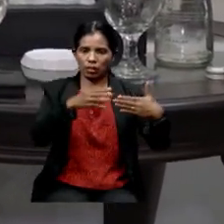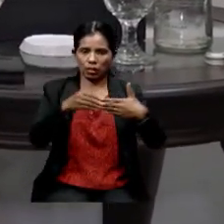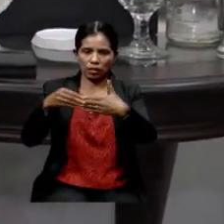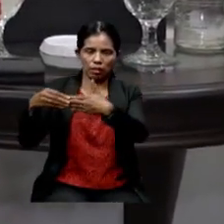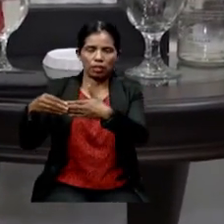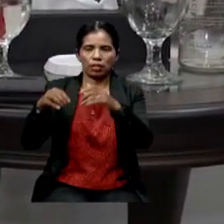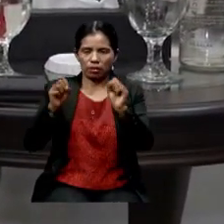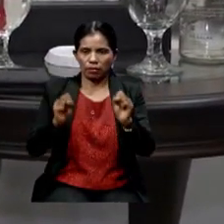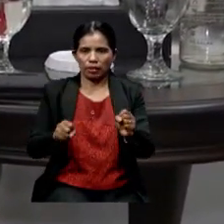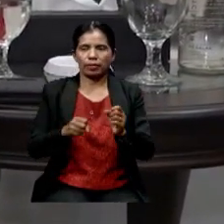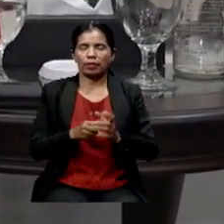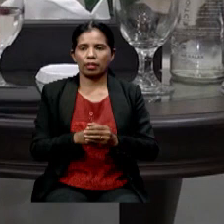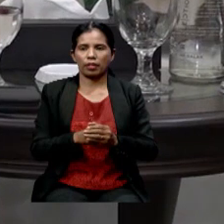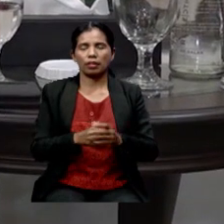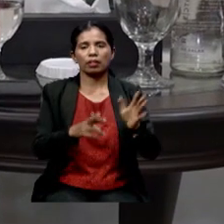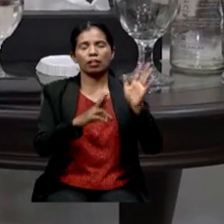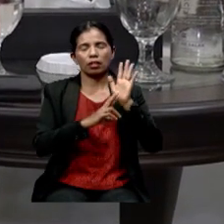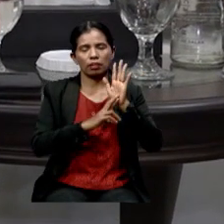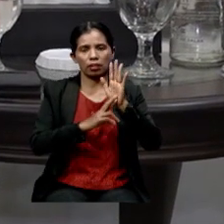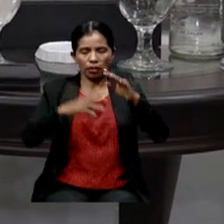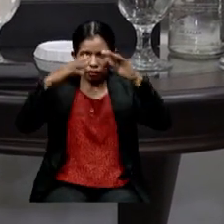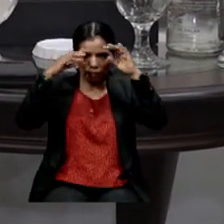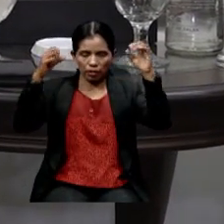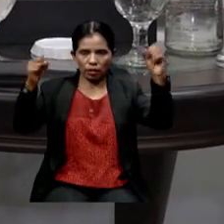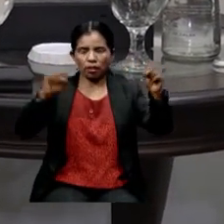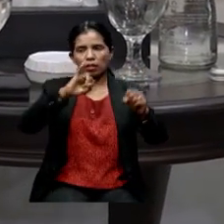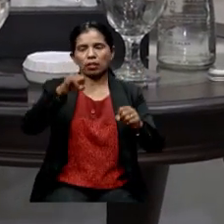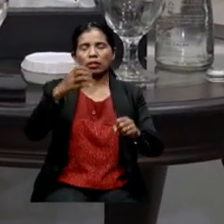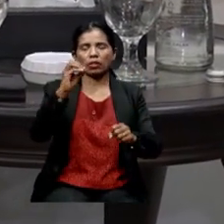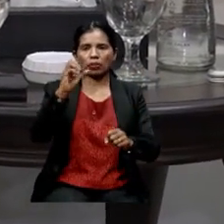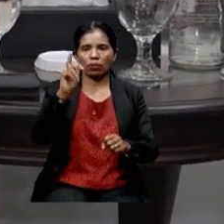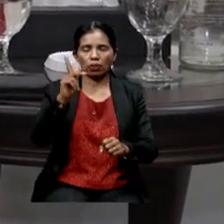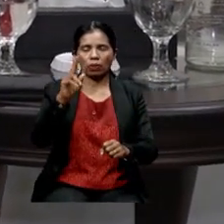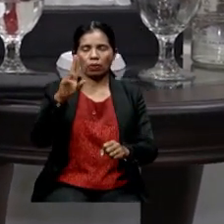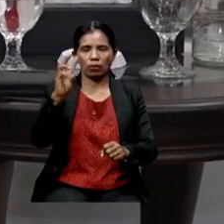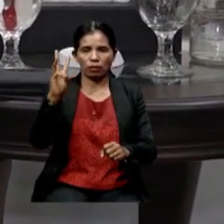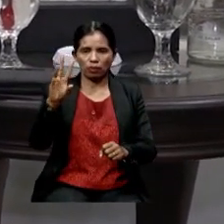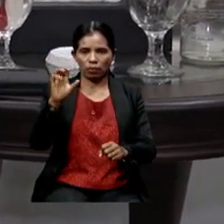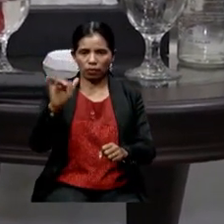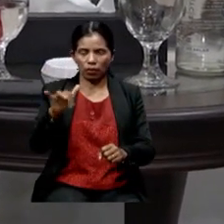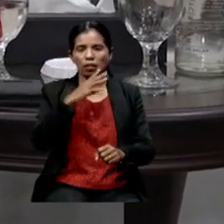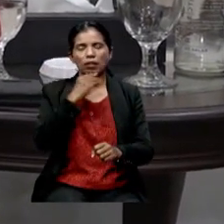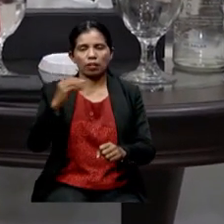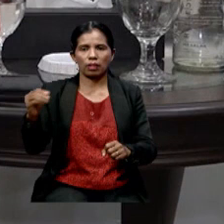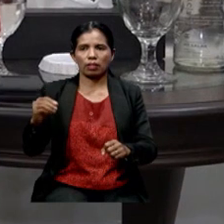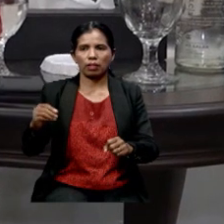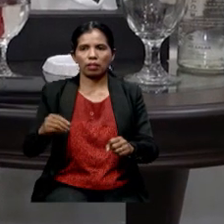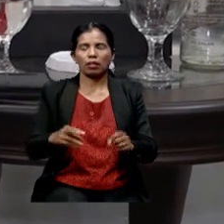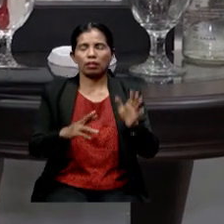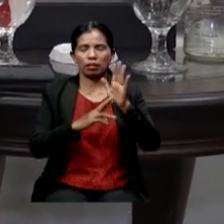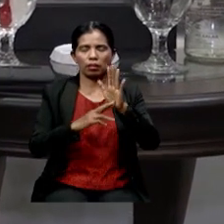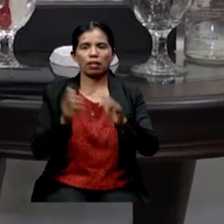with President Jokowi taking over as President of G20 and President of